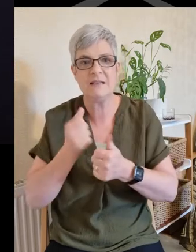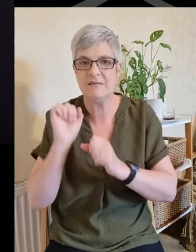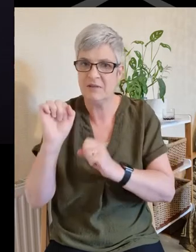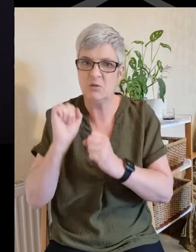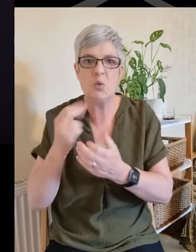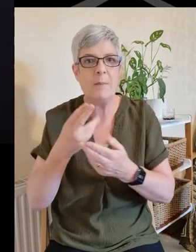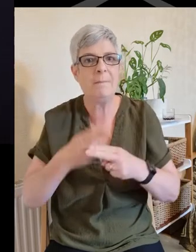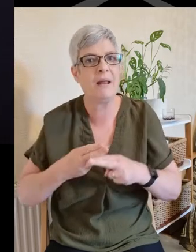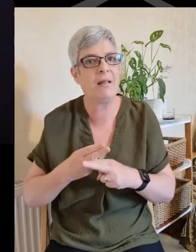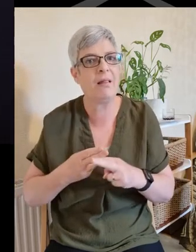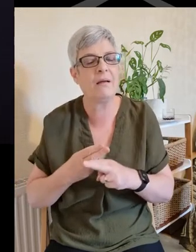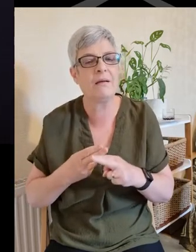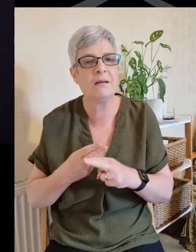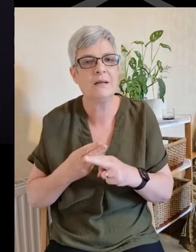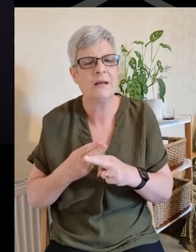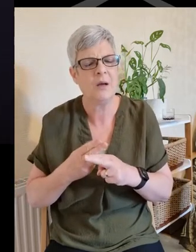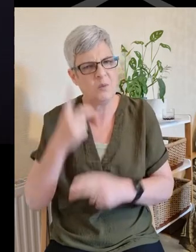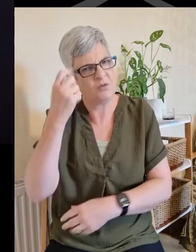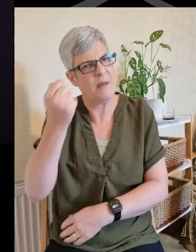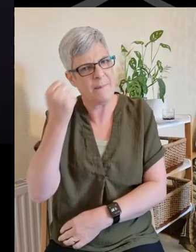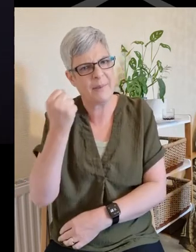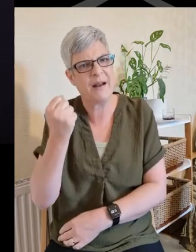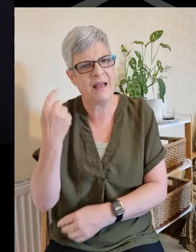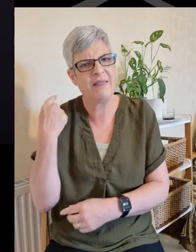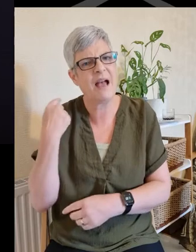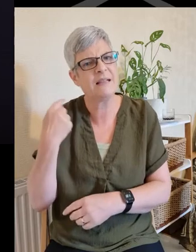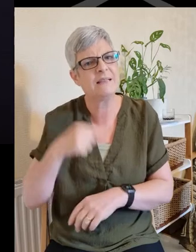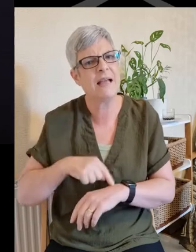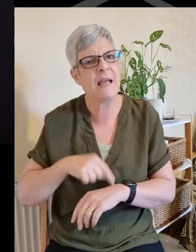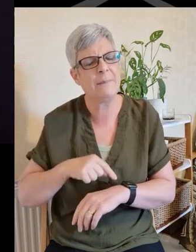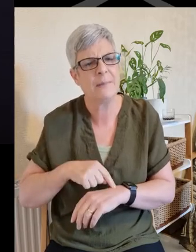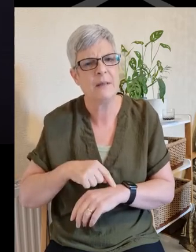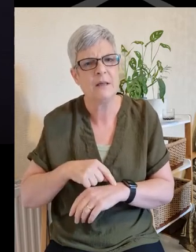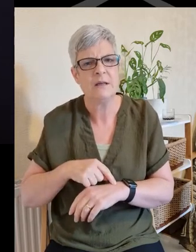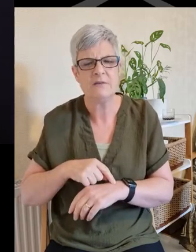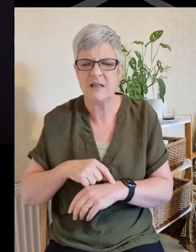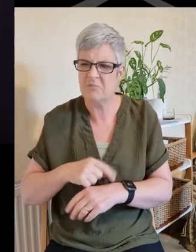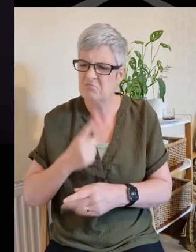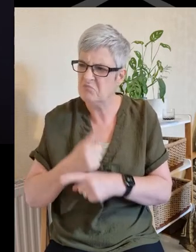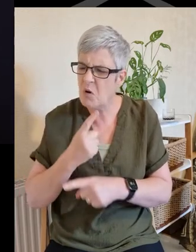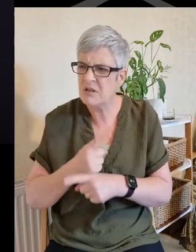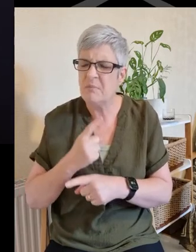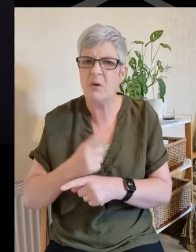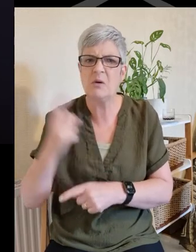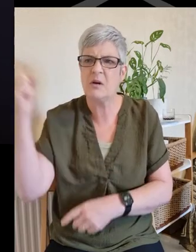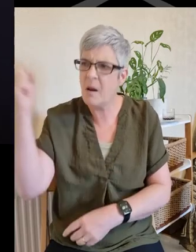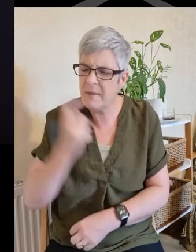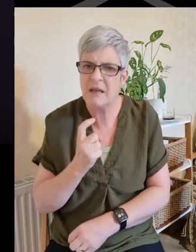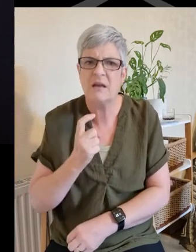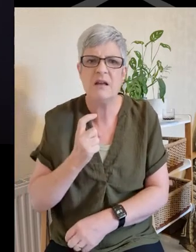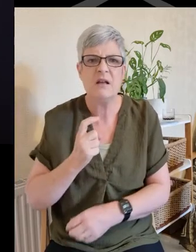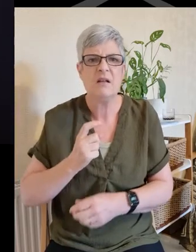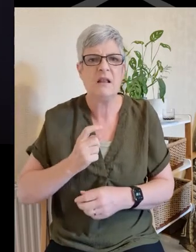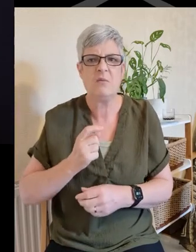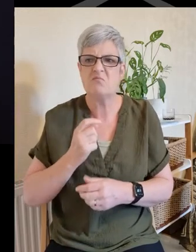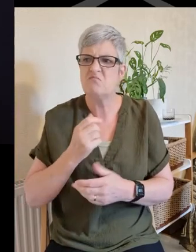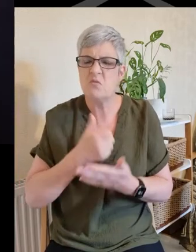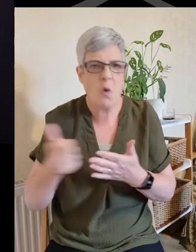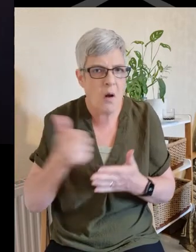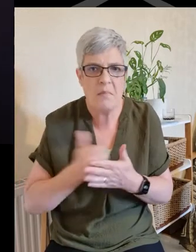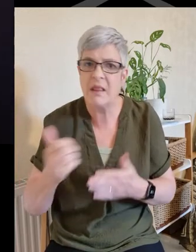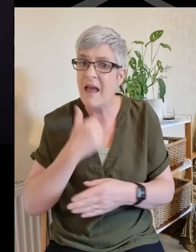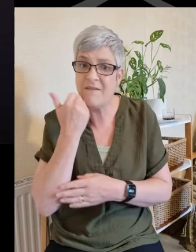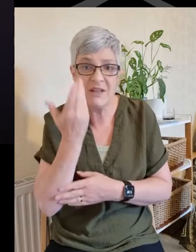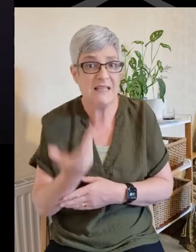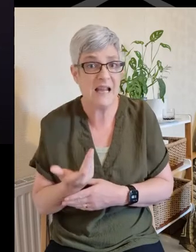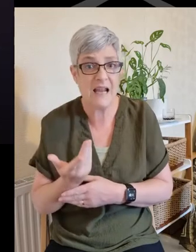so we recall how that supper speaks to us of you coming to us in the ordinary and everyday, coming to us and reaching out and bringing